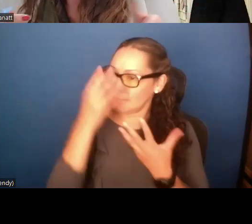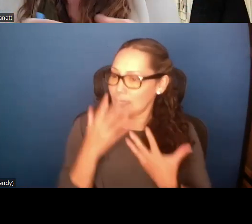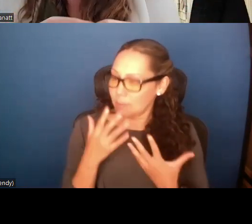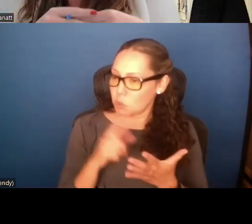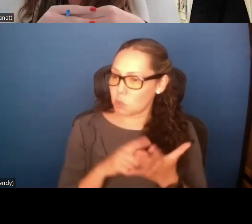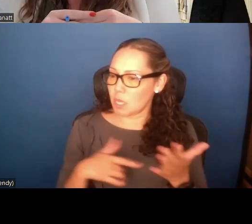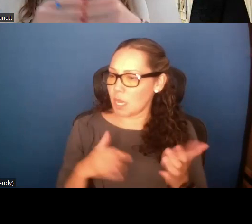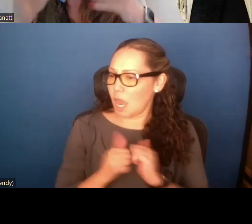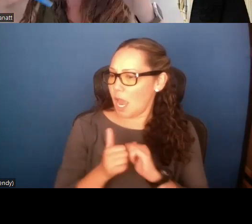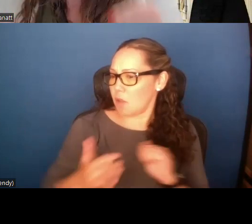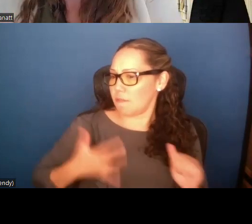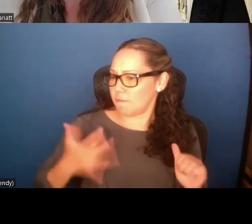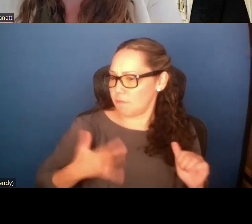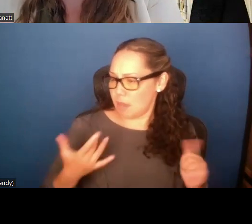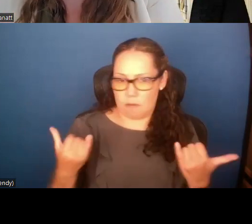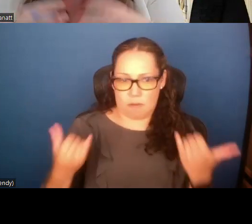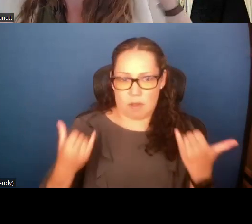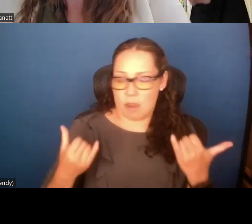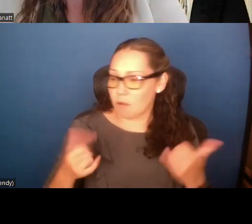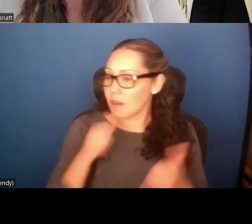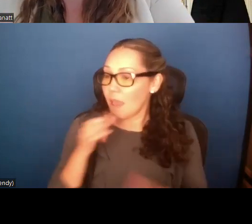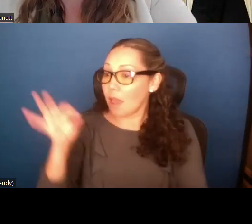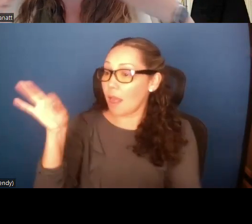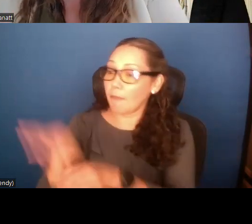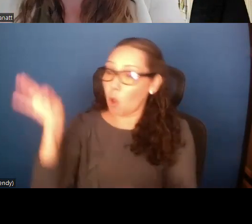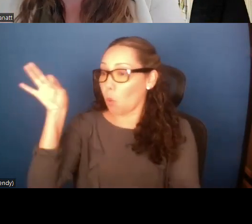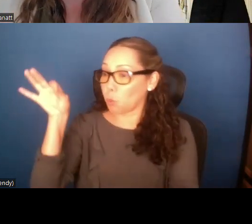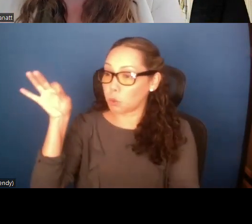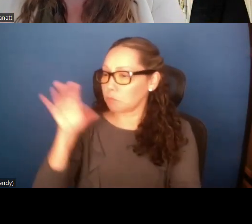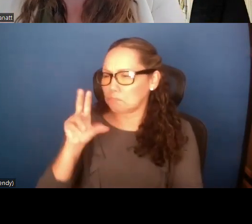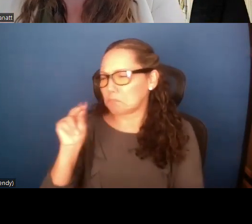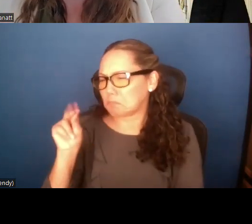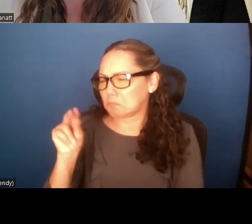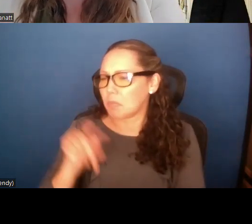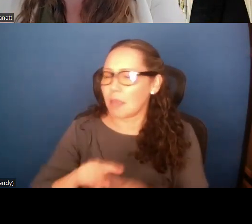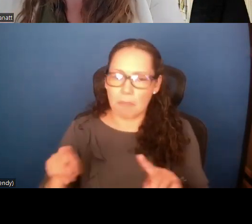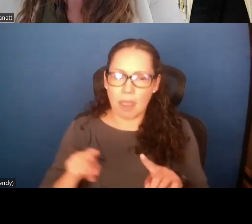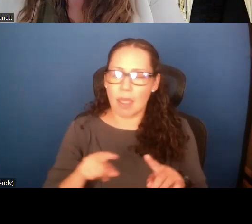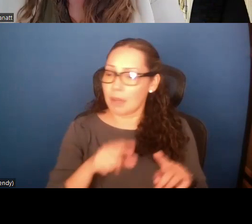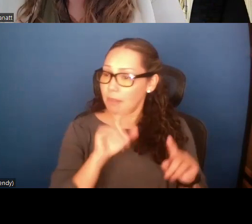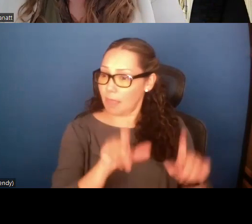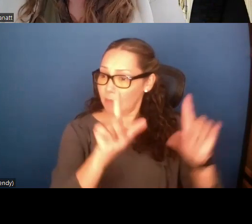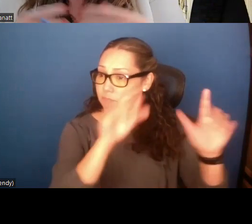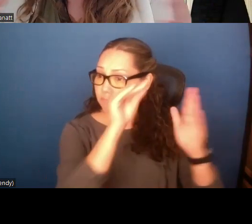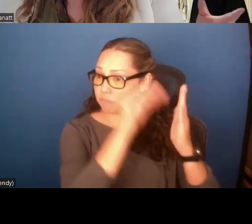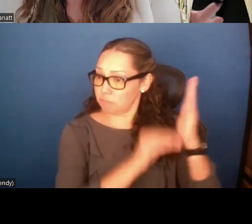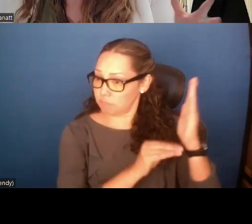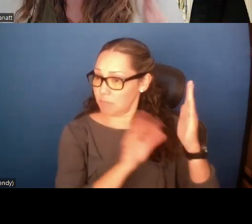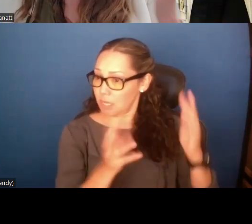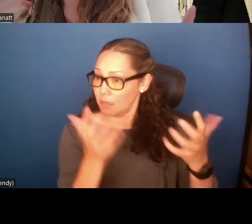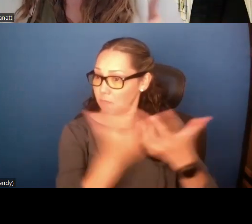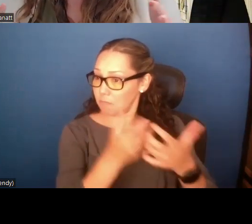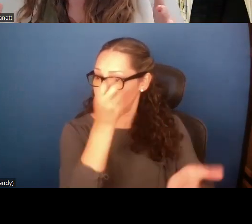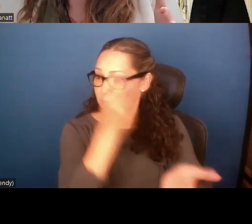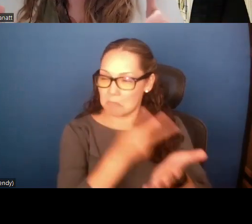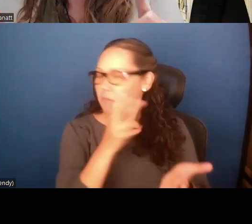landing. Again, this is not a vote. This is not an affirmation that exactly what was on that slide is what we want to move forward with. It's really indicating